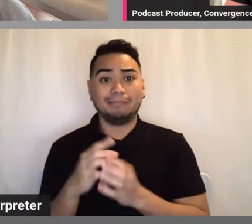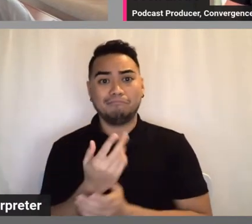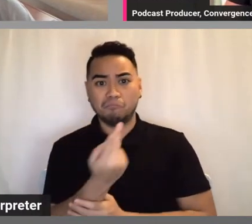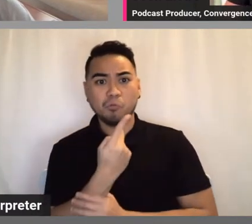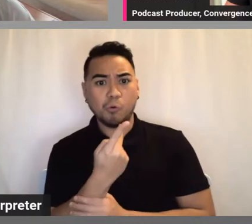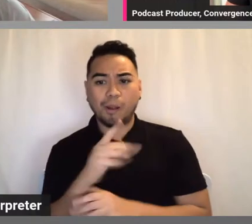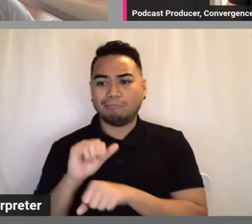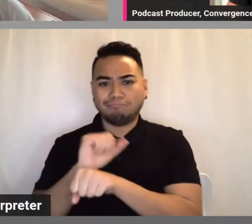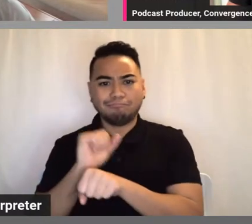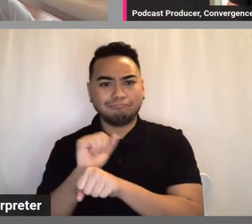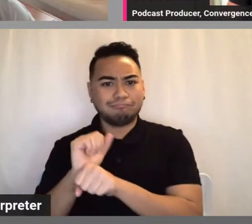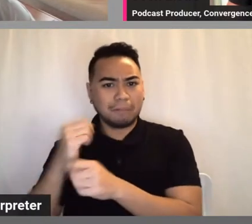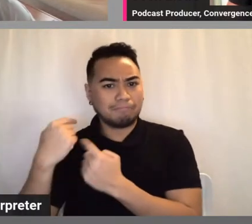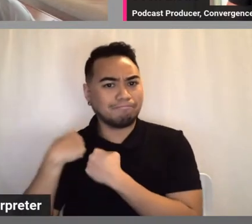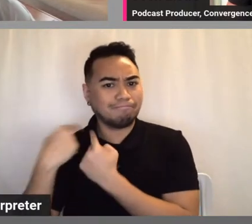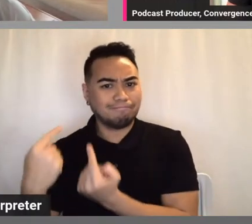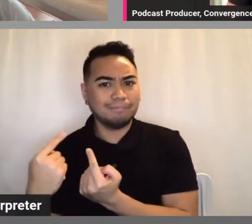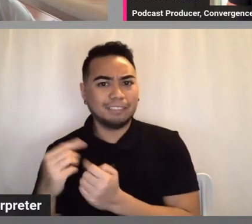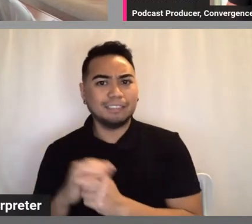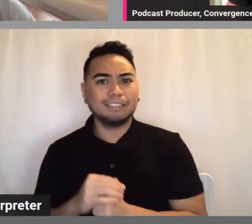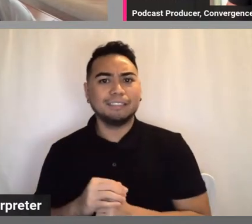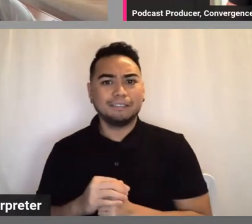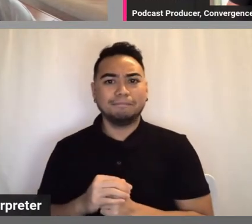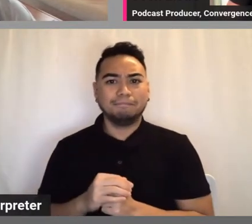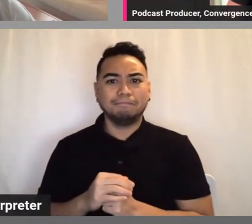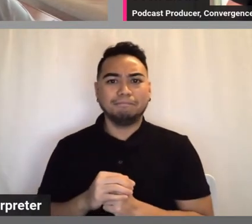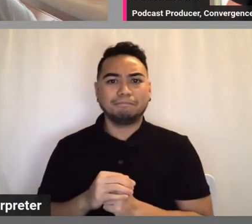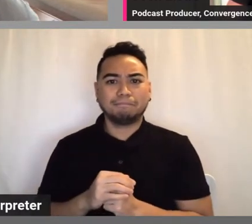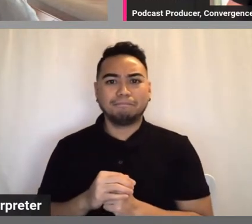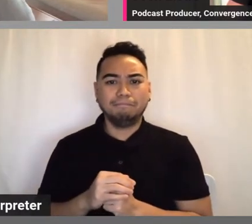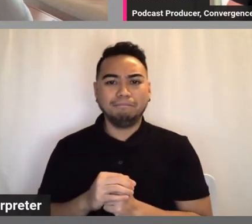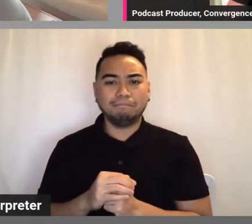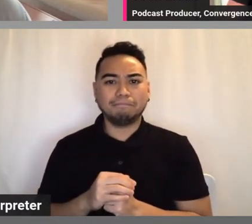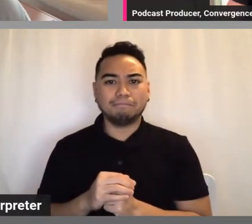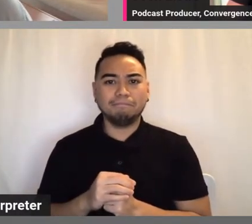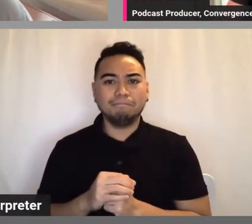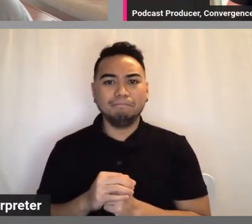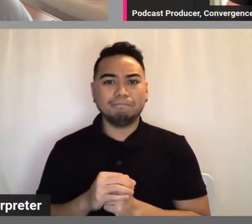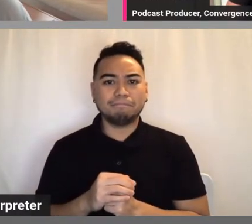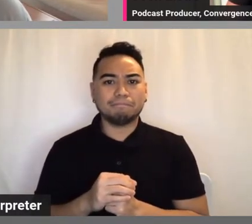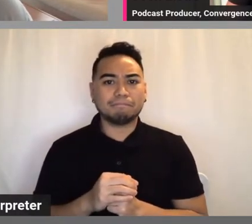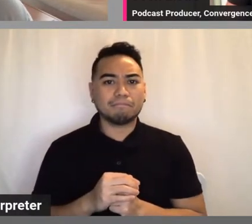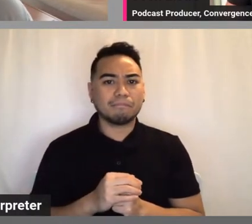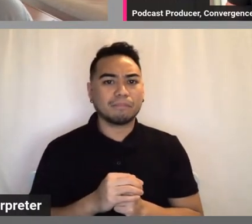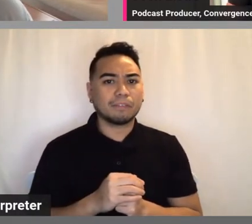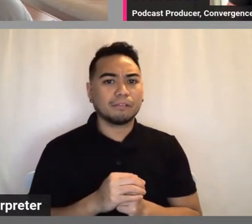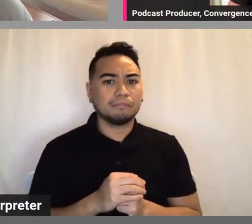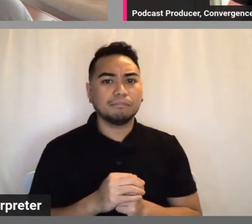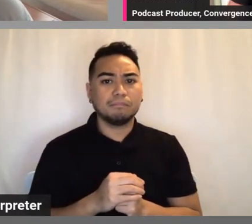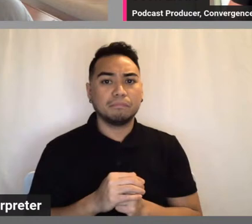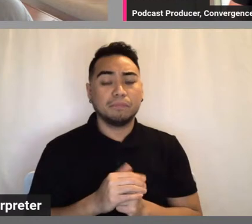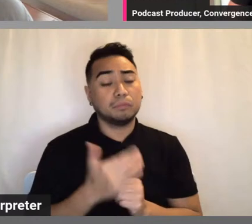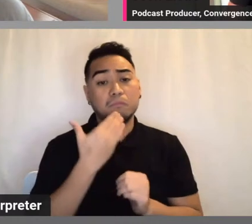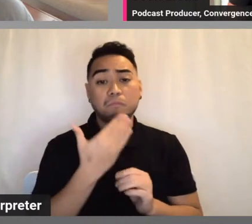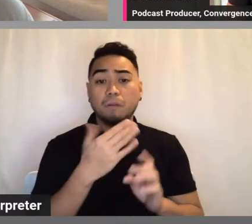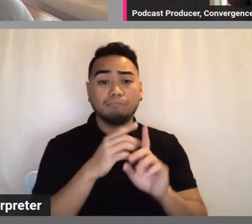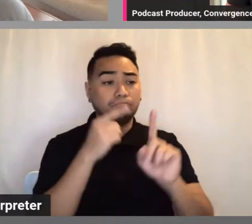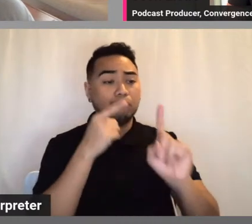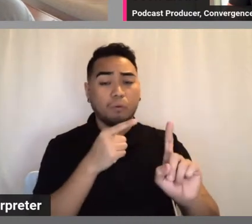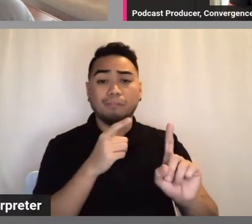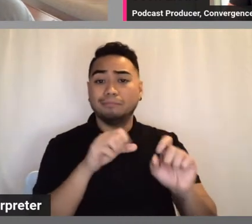sort of ideologically brought things that I've been wrestling with my whole life together and gave me a place to work on them.